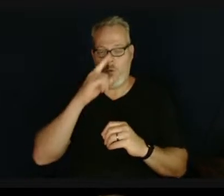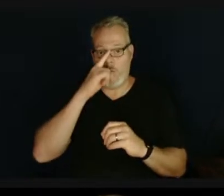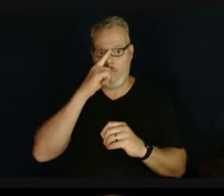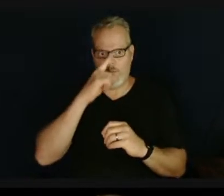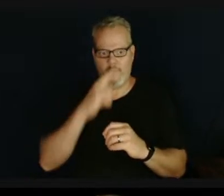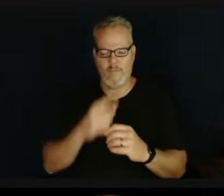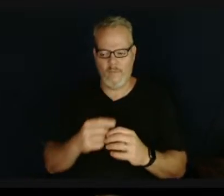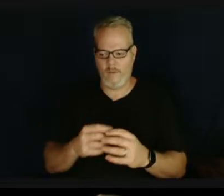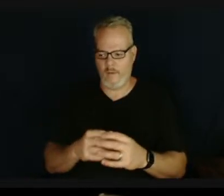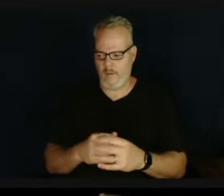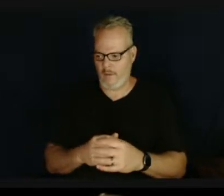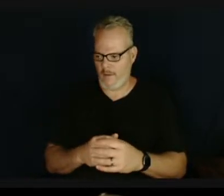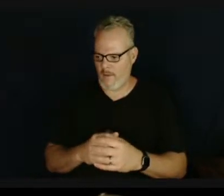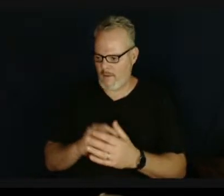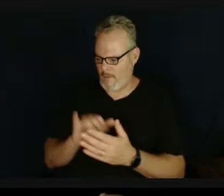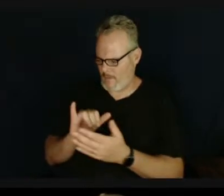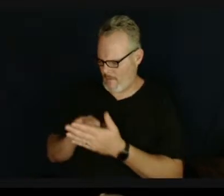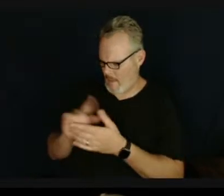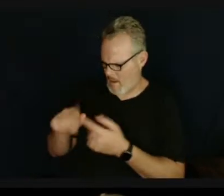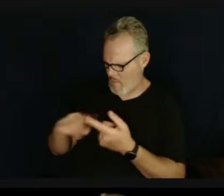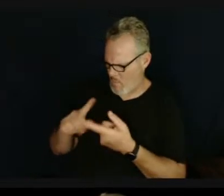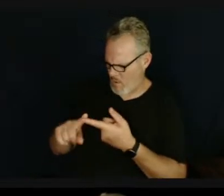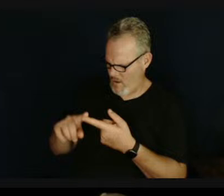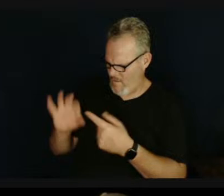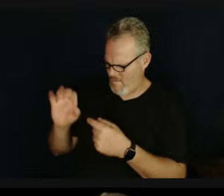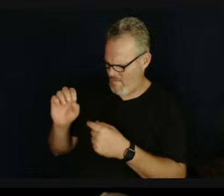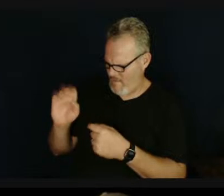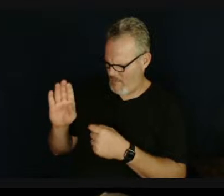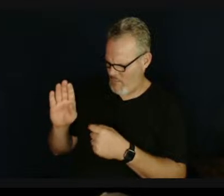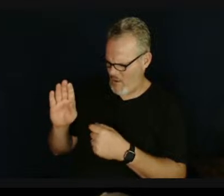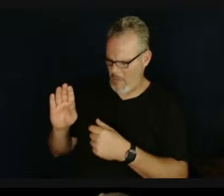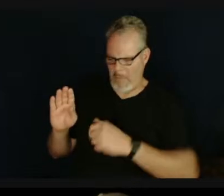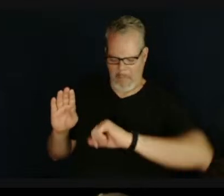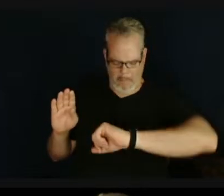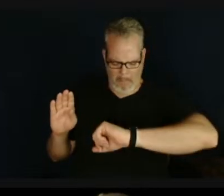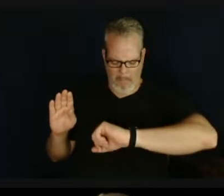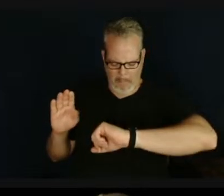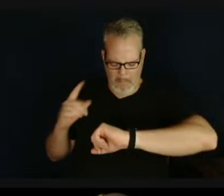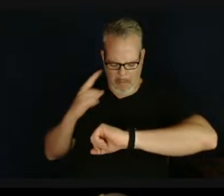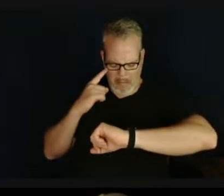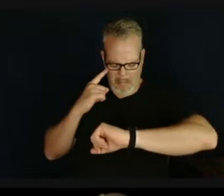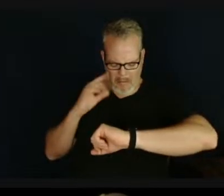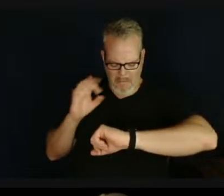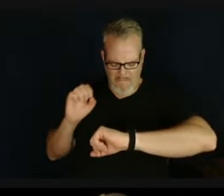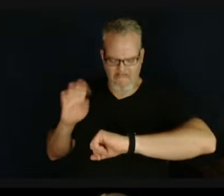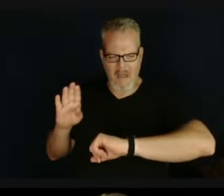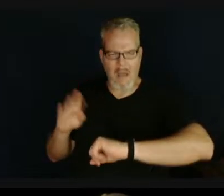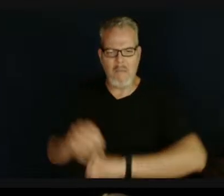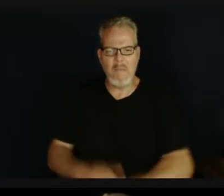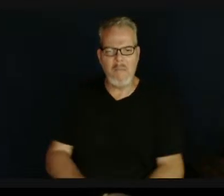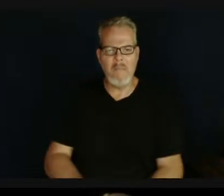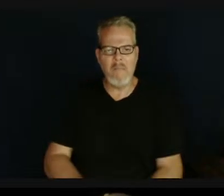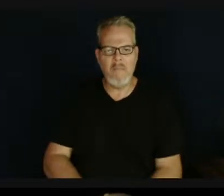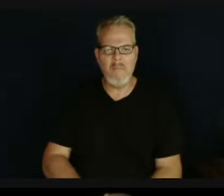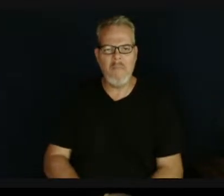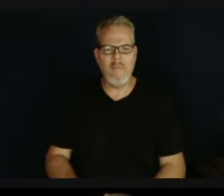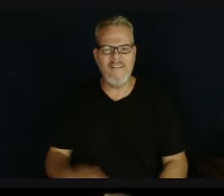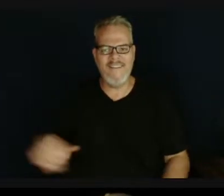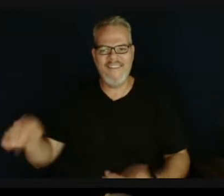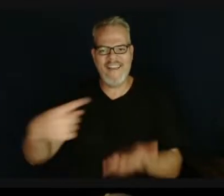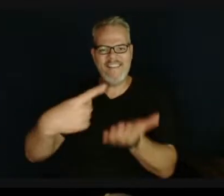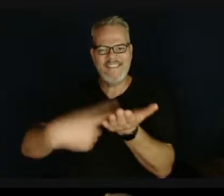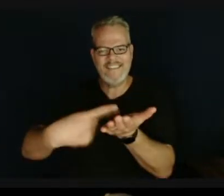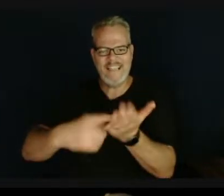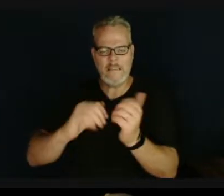and was it February? Was it February? Yeah, I think it was in February. They discussed how there is